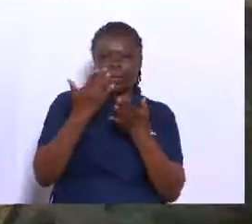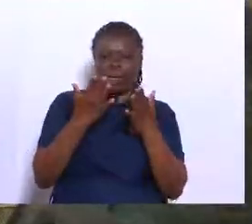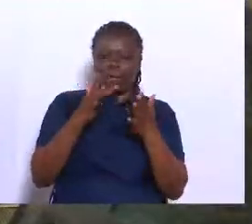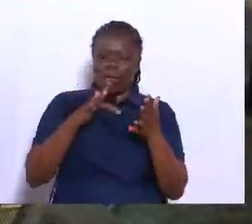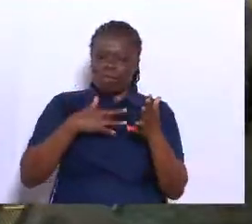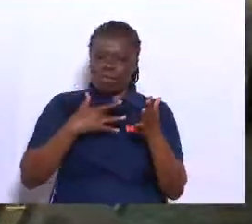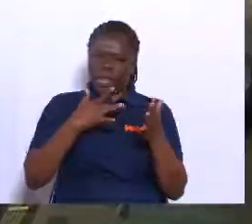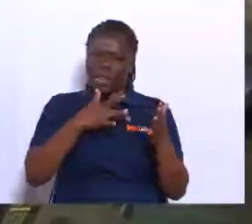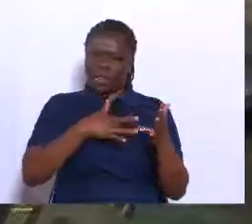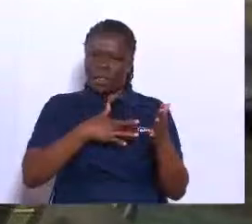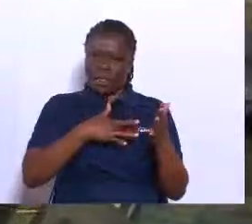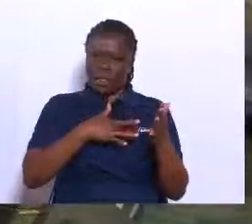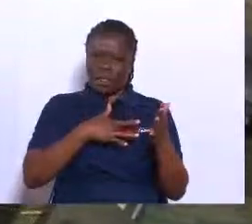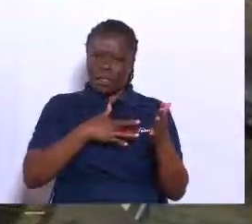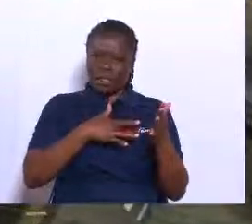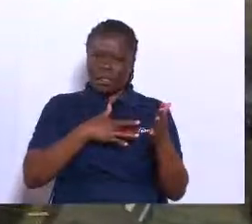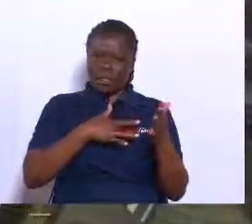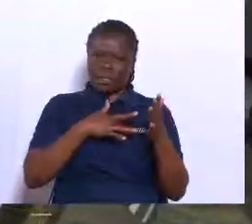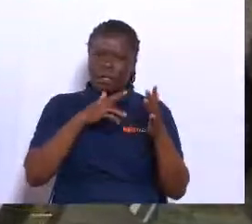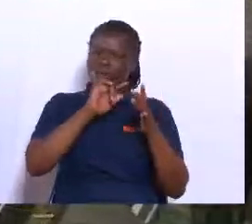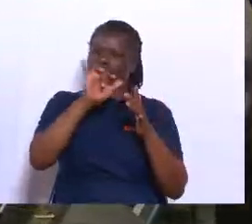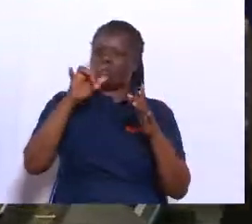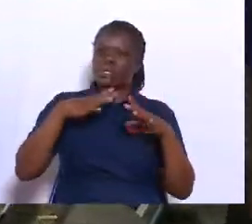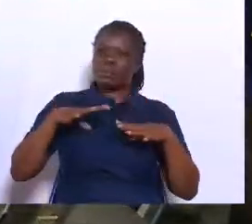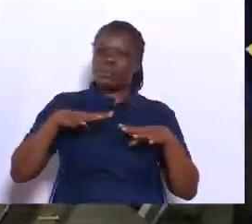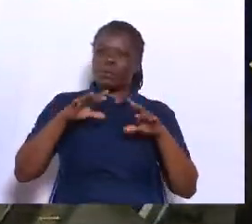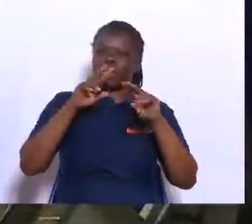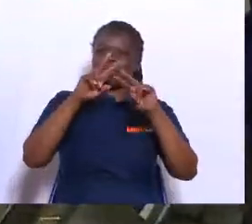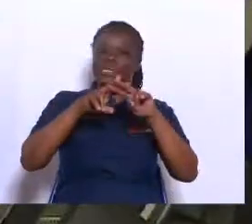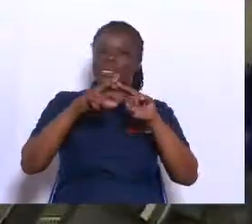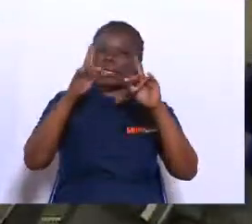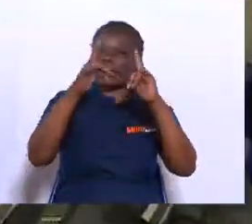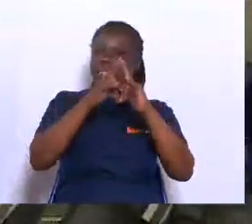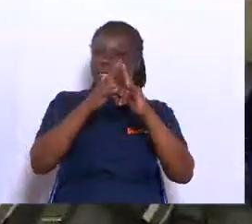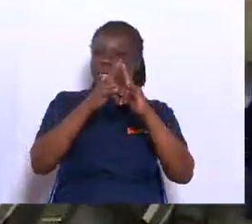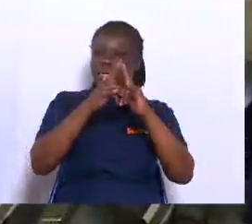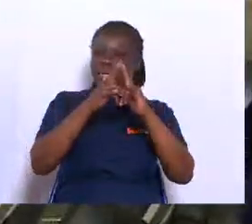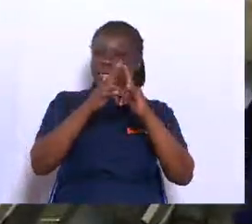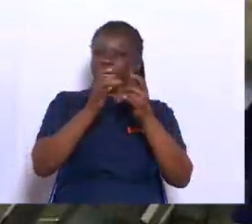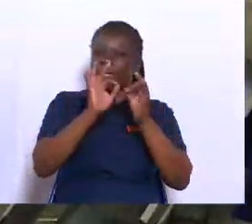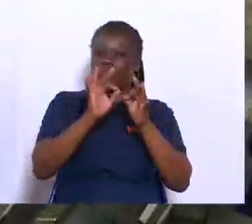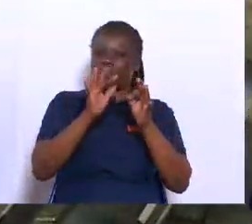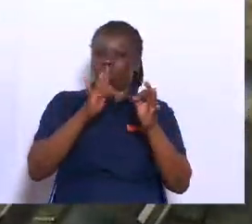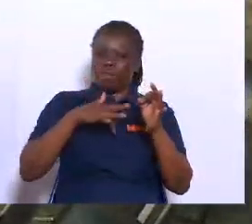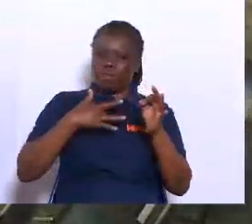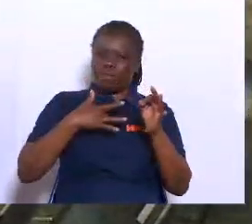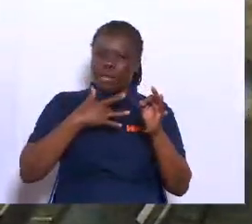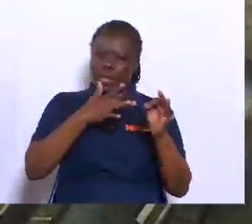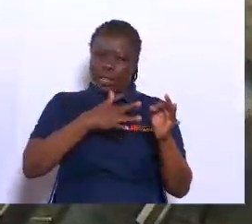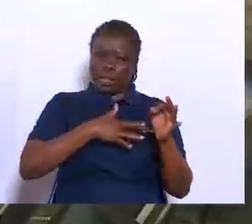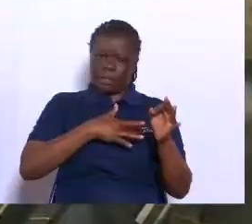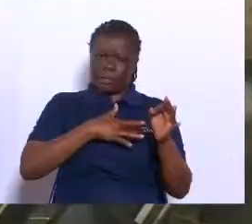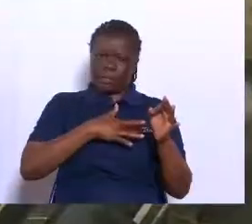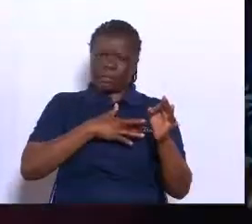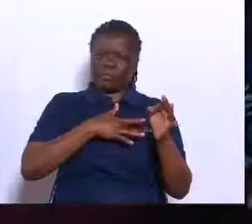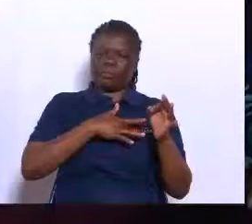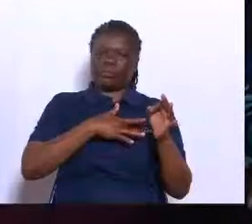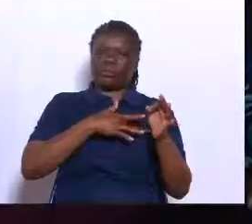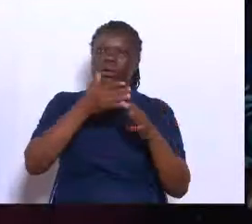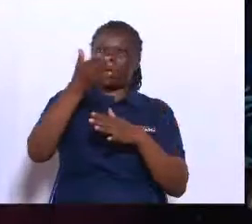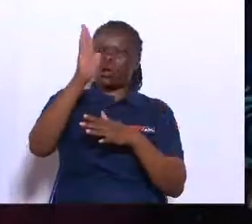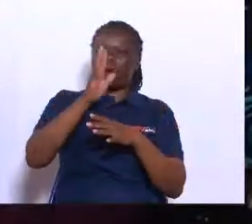wito huu. In the tent, God's calling somebody. Ndani ya hema, Yesu anakuita. God's speaking to you in the tent.